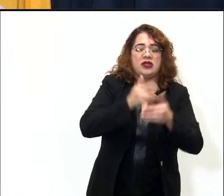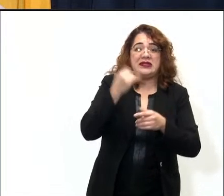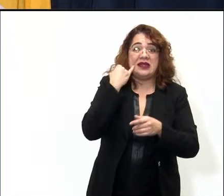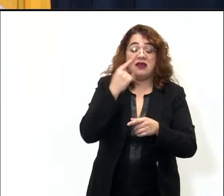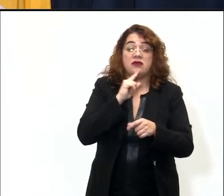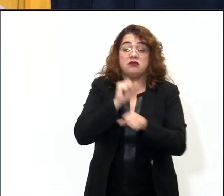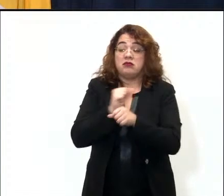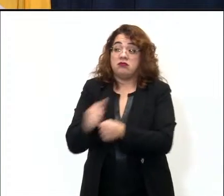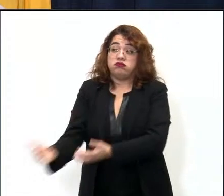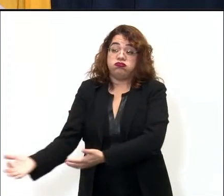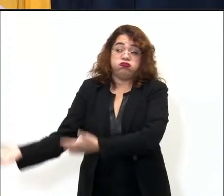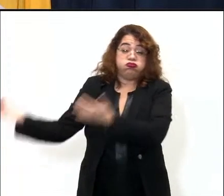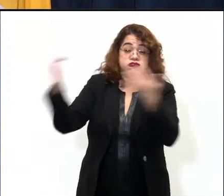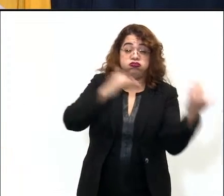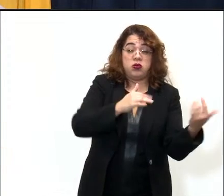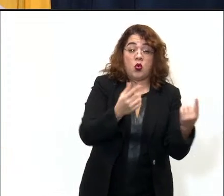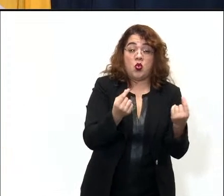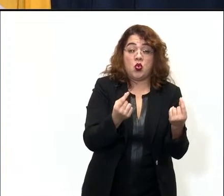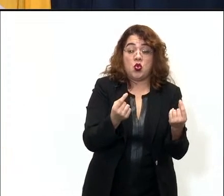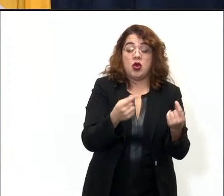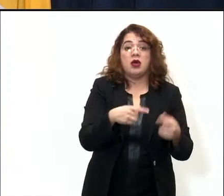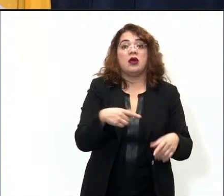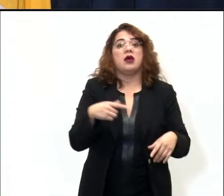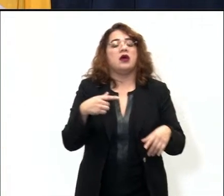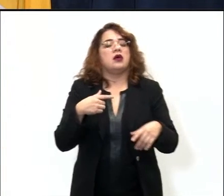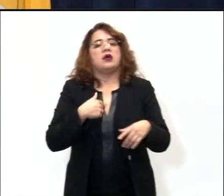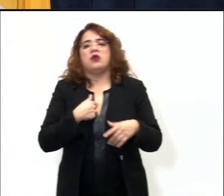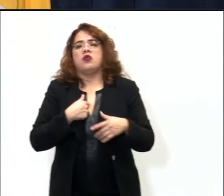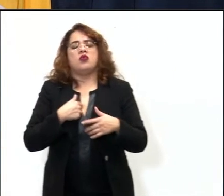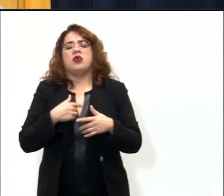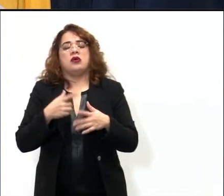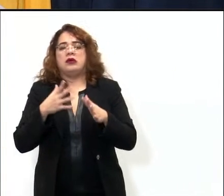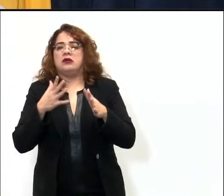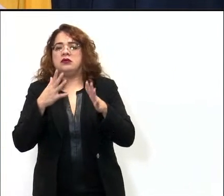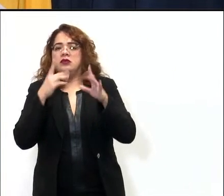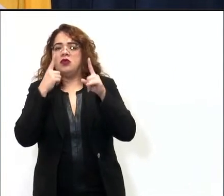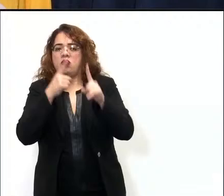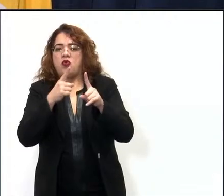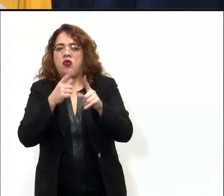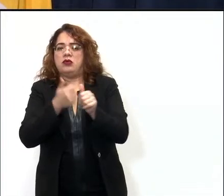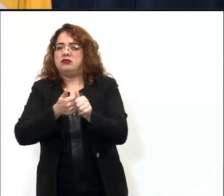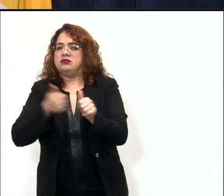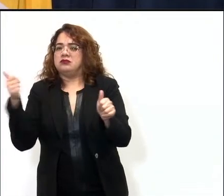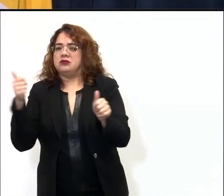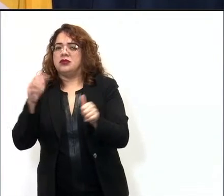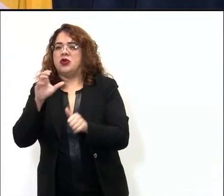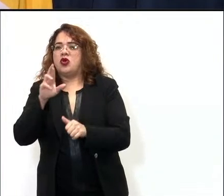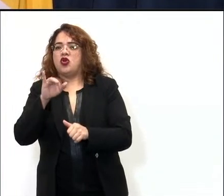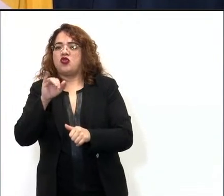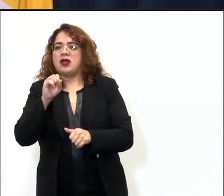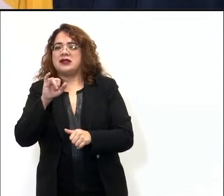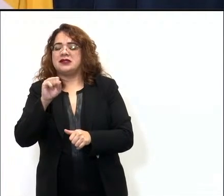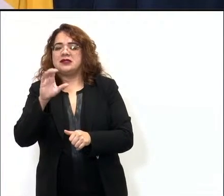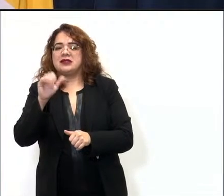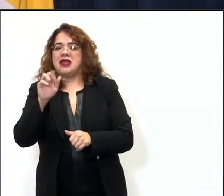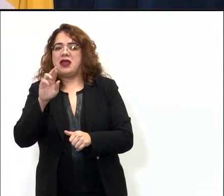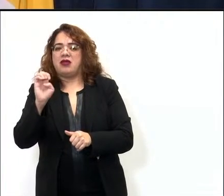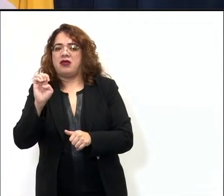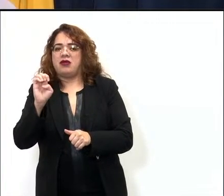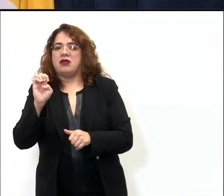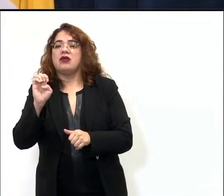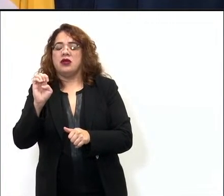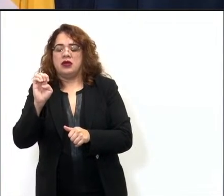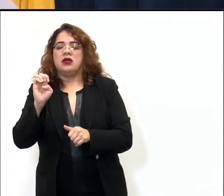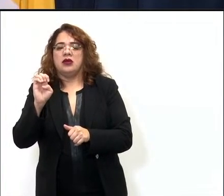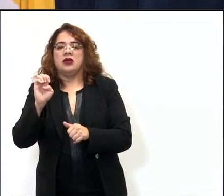At this time, we're working very hard to ensure that we don't reach the crisis care situation. We see that, that we have